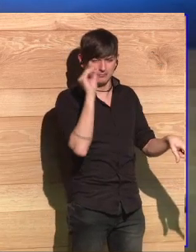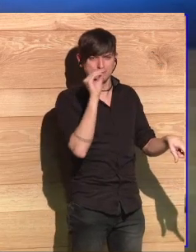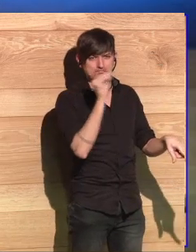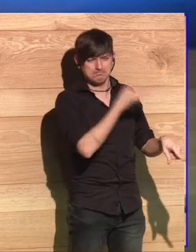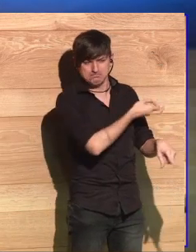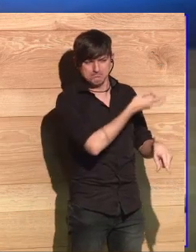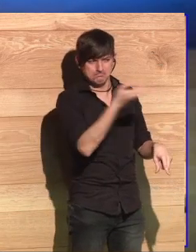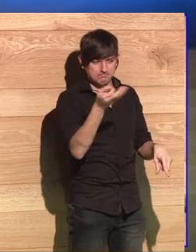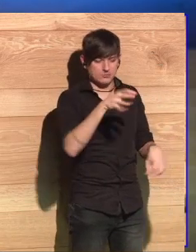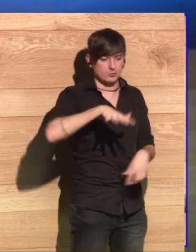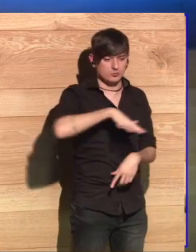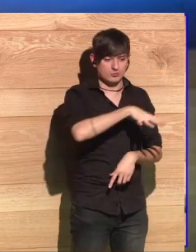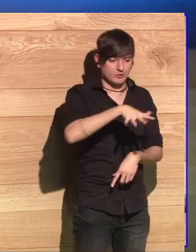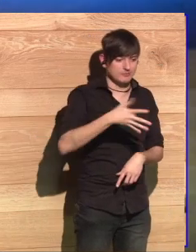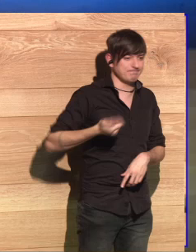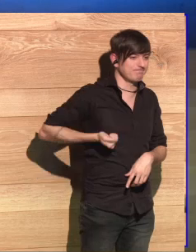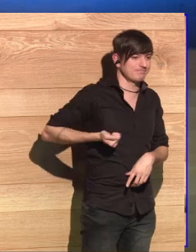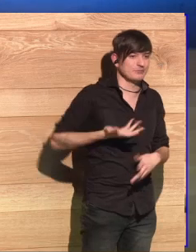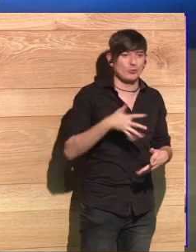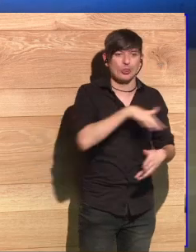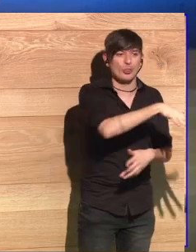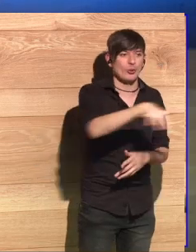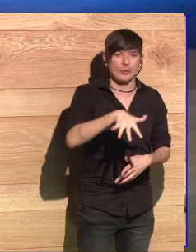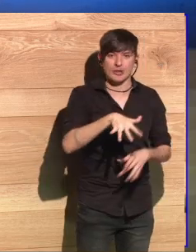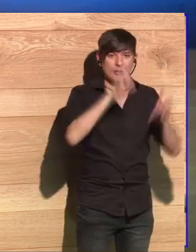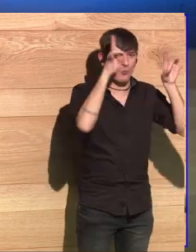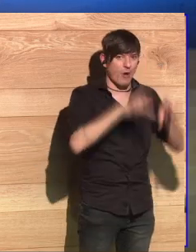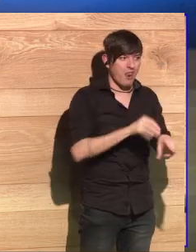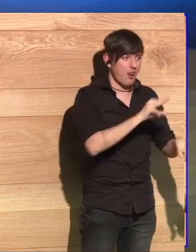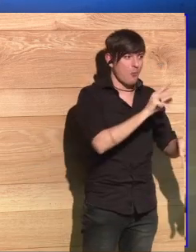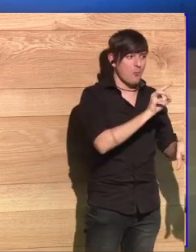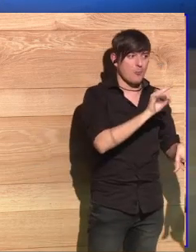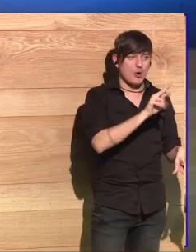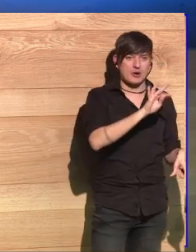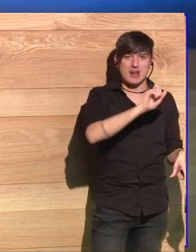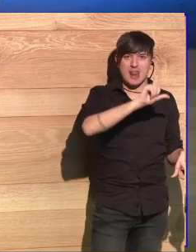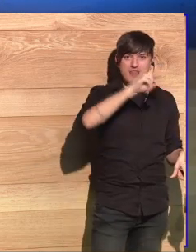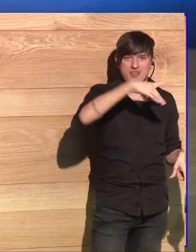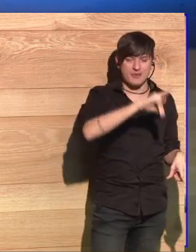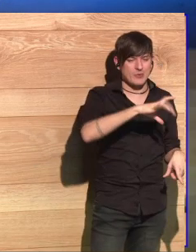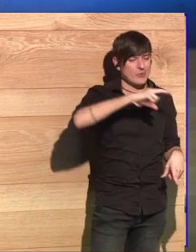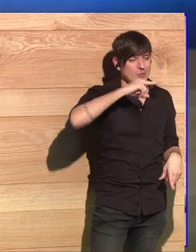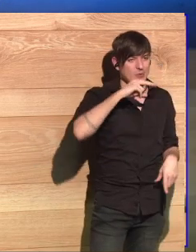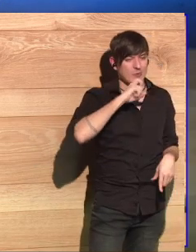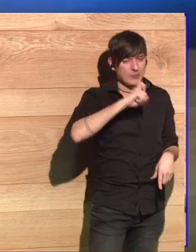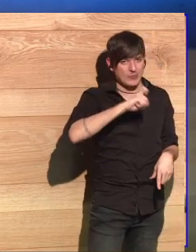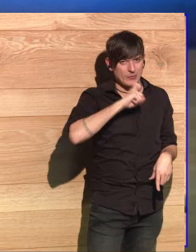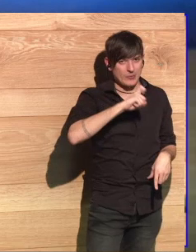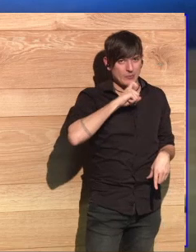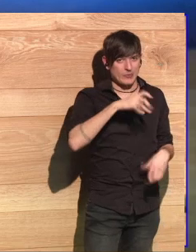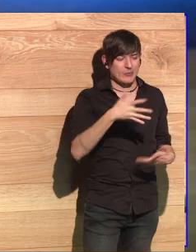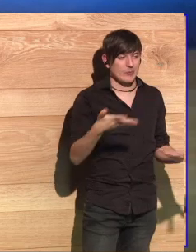Portland. And the other problem is you go to you're eating at soup kitchens and they're taking leftover food